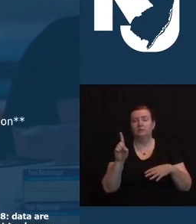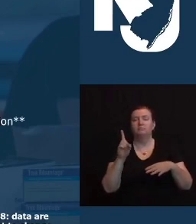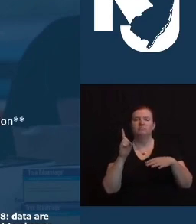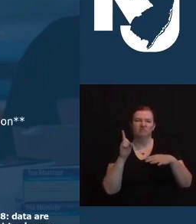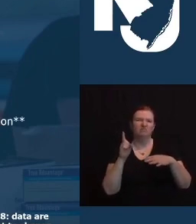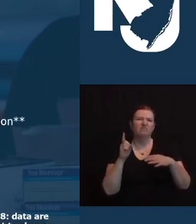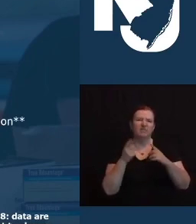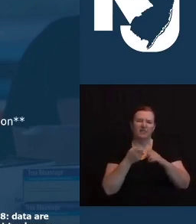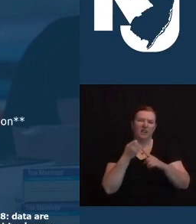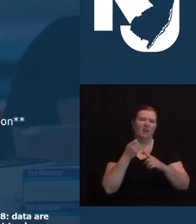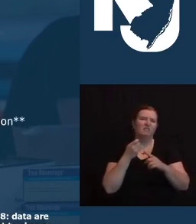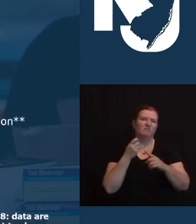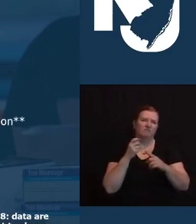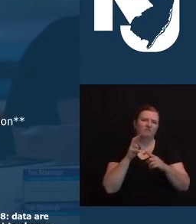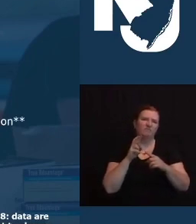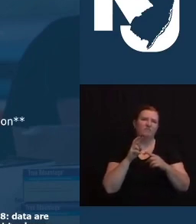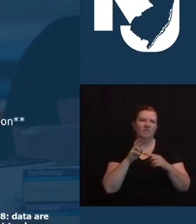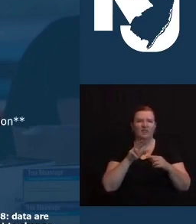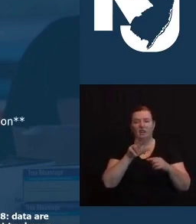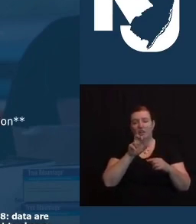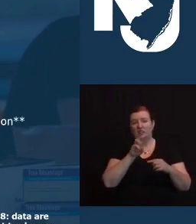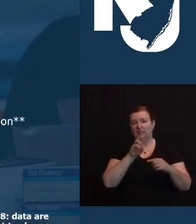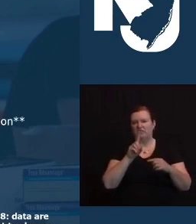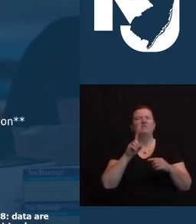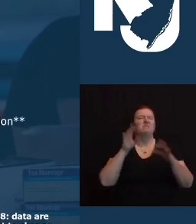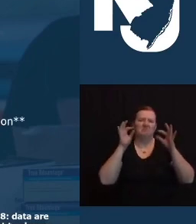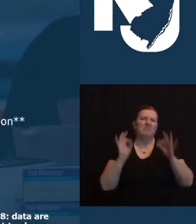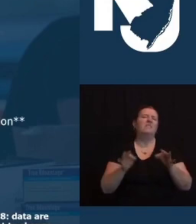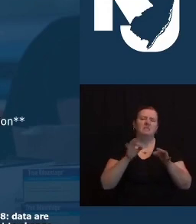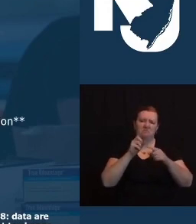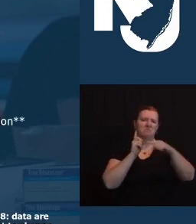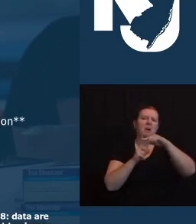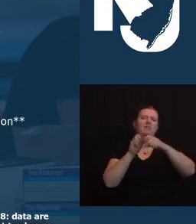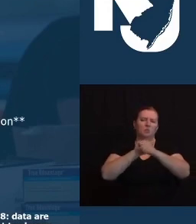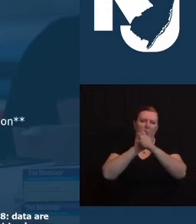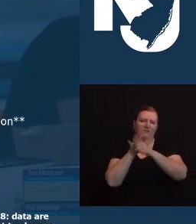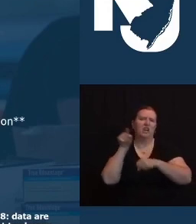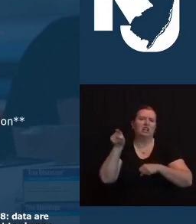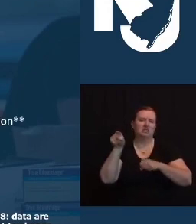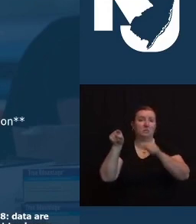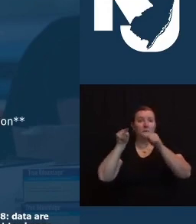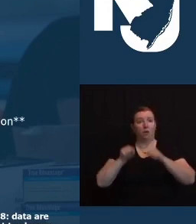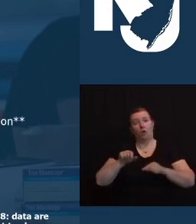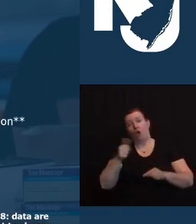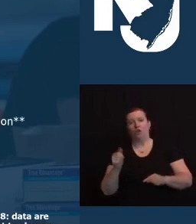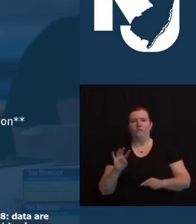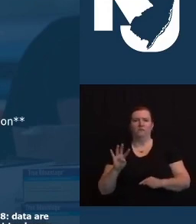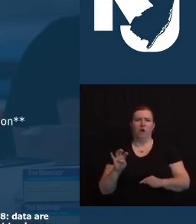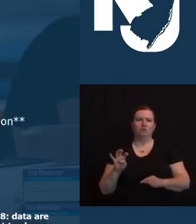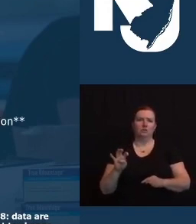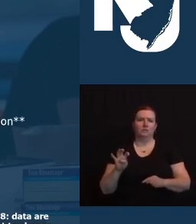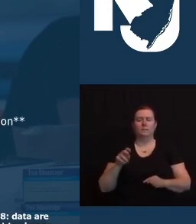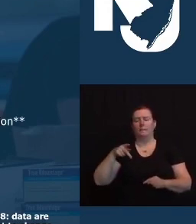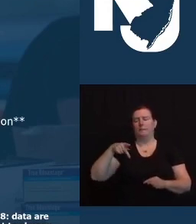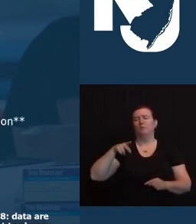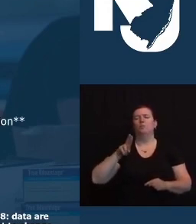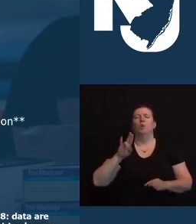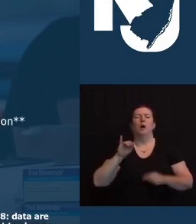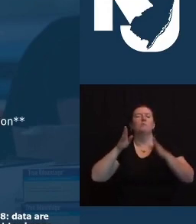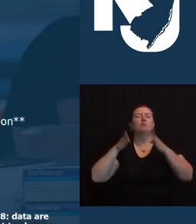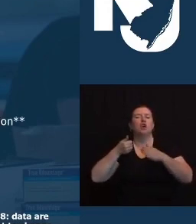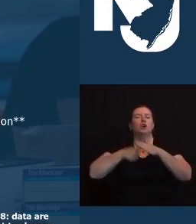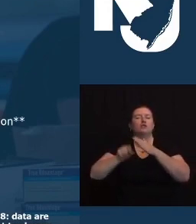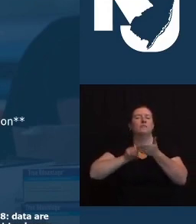who were known COVID-19 positive, and another 400 listed as persons under investigation. That total